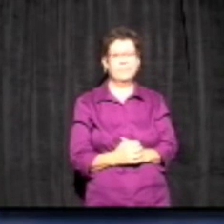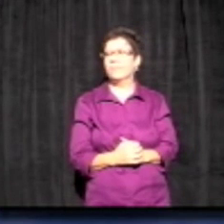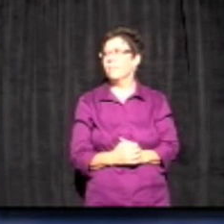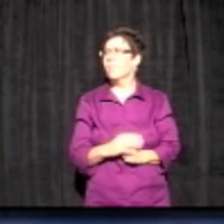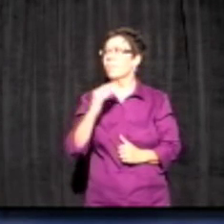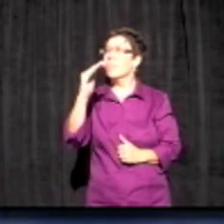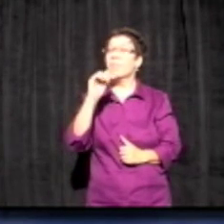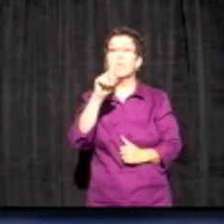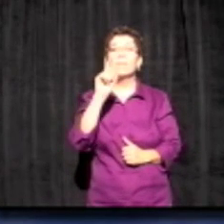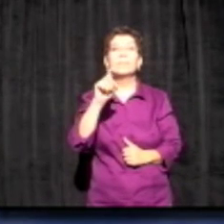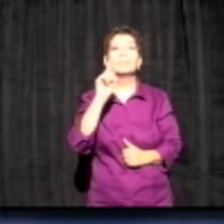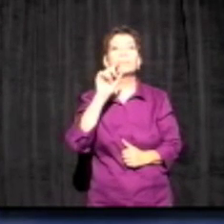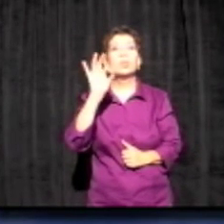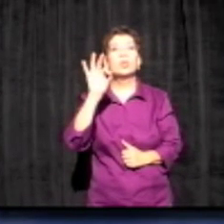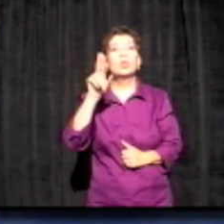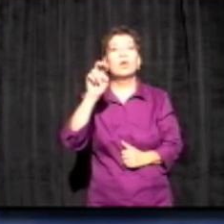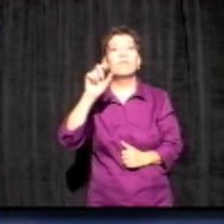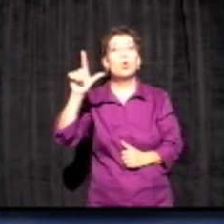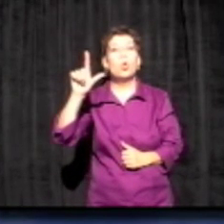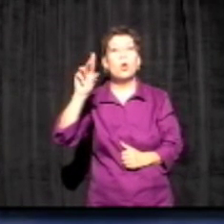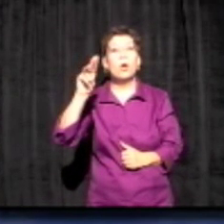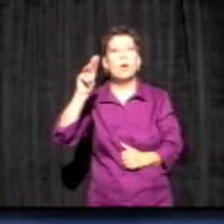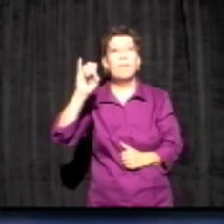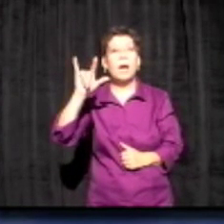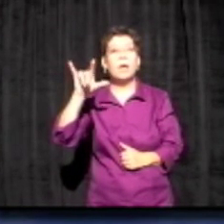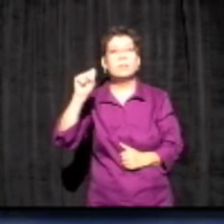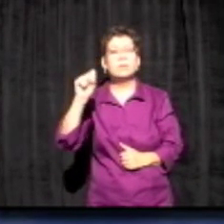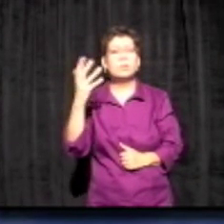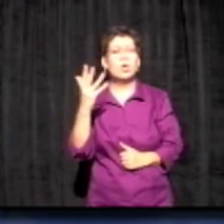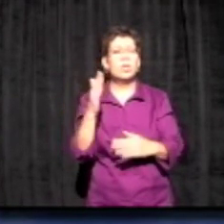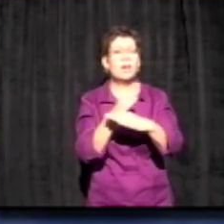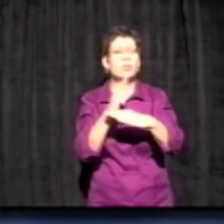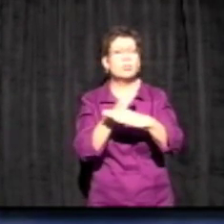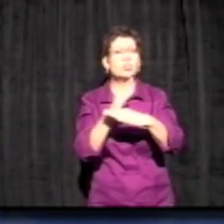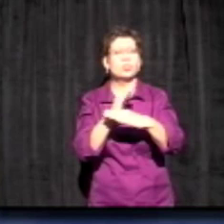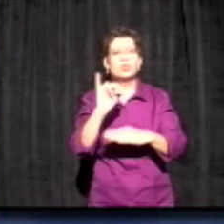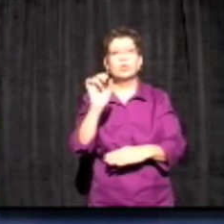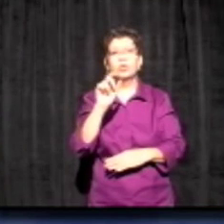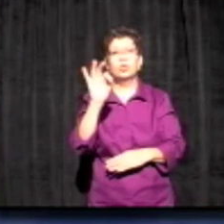What is the average fuel mileage? Jeff Brummel, United Access.